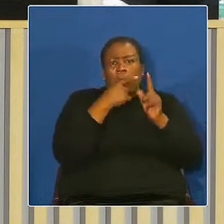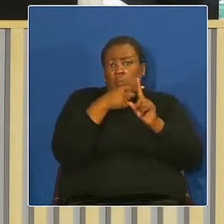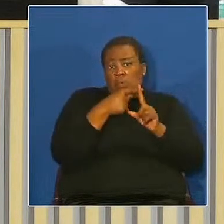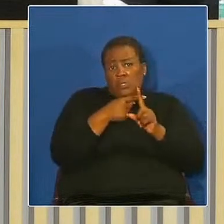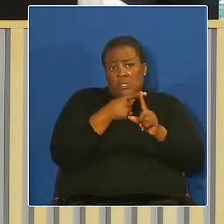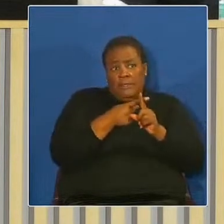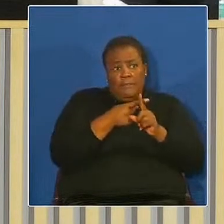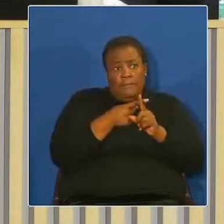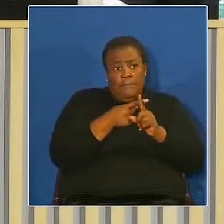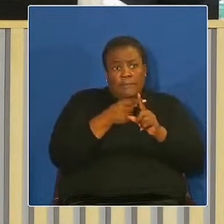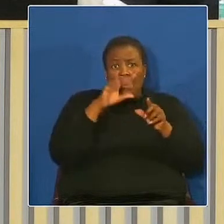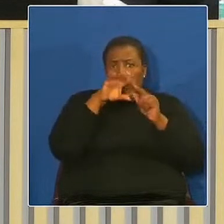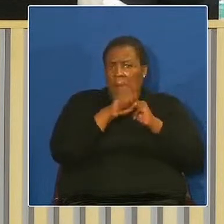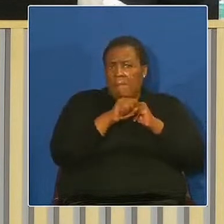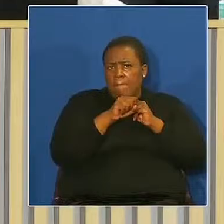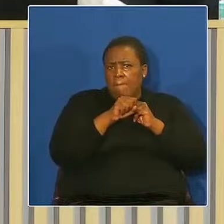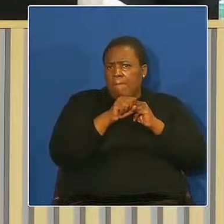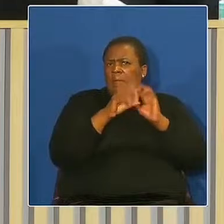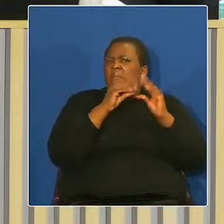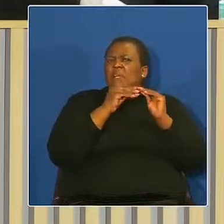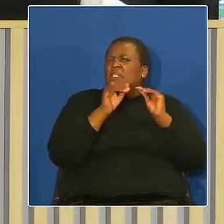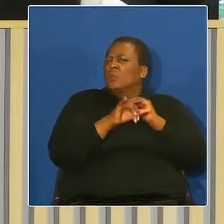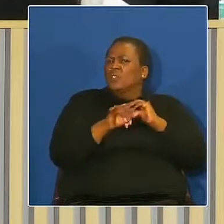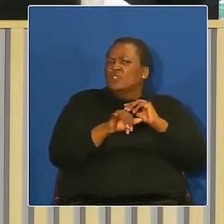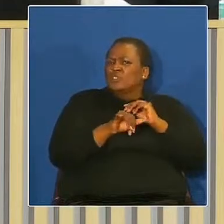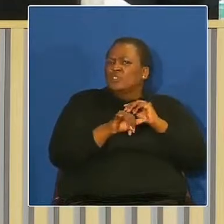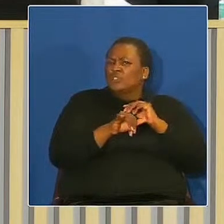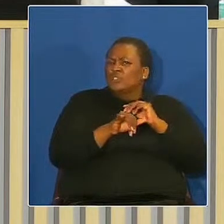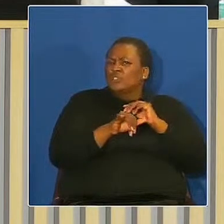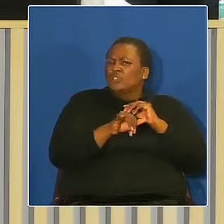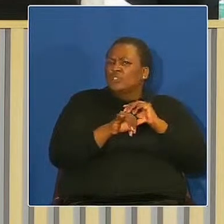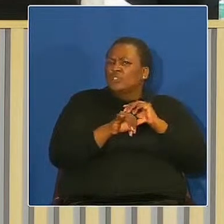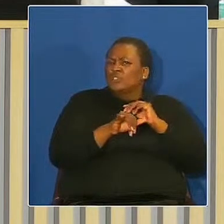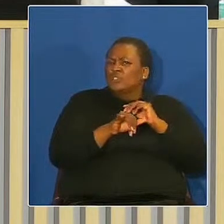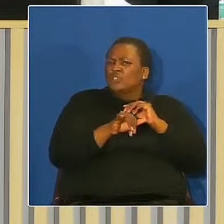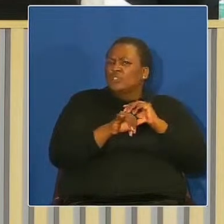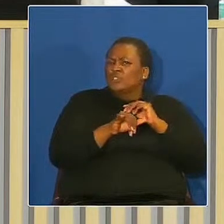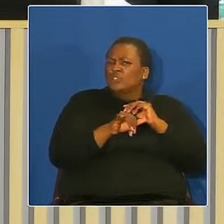to establish what meeting this is referred to and with who?